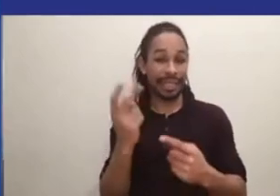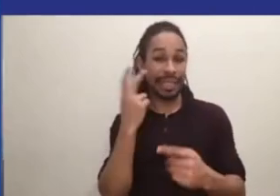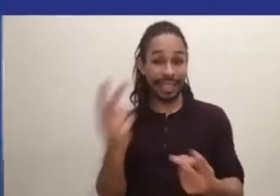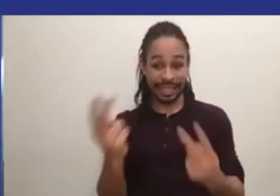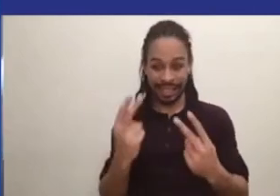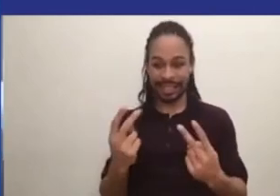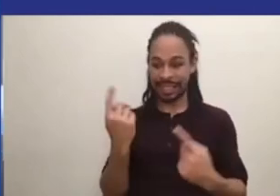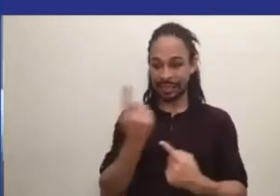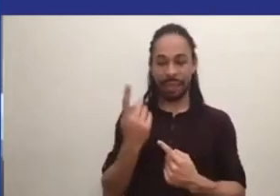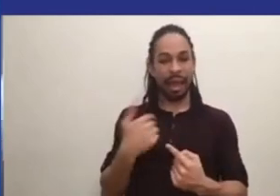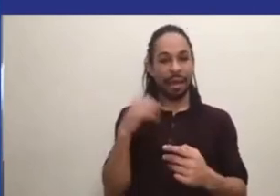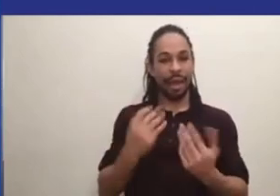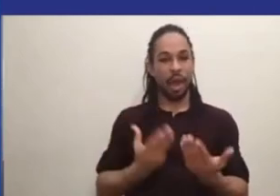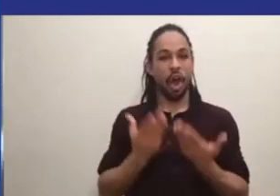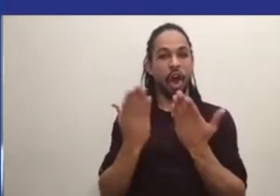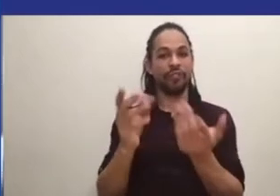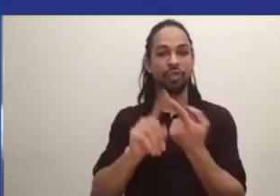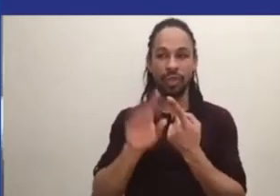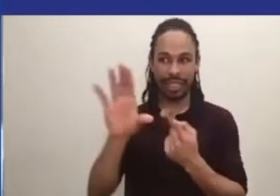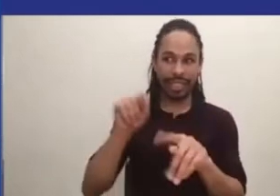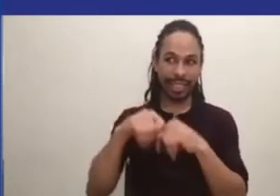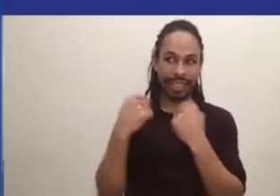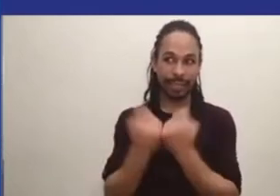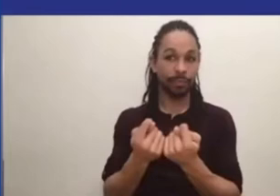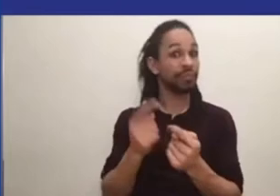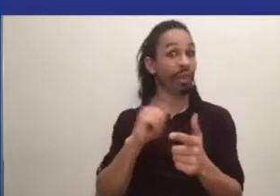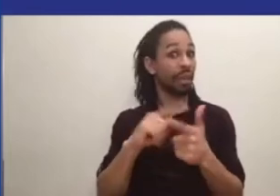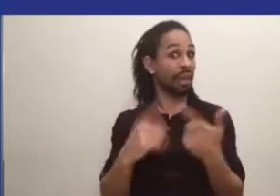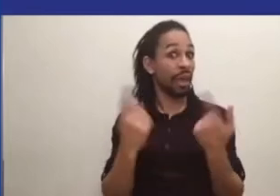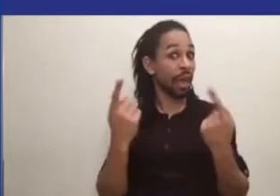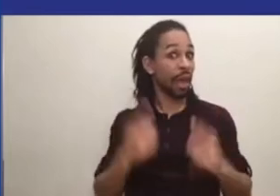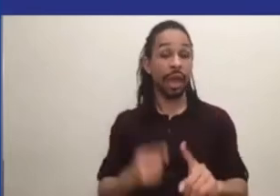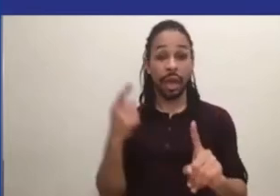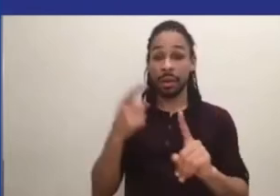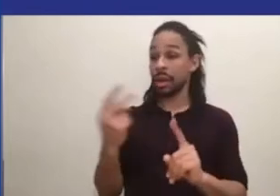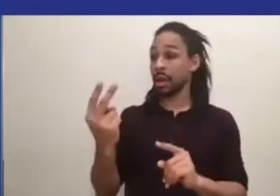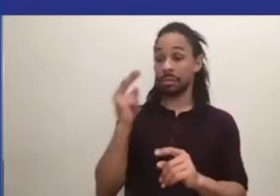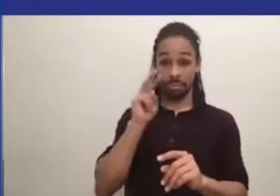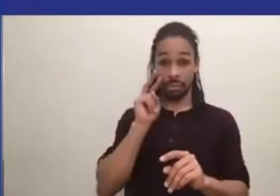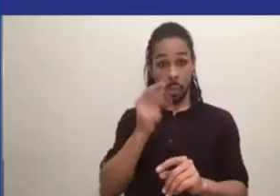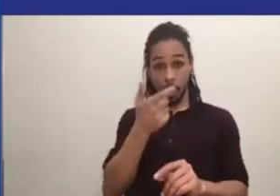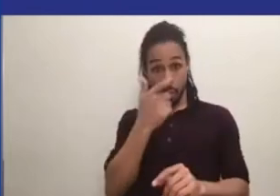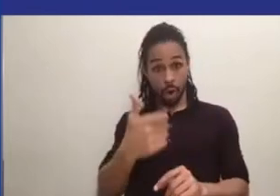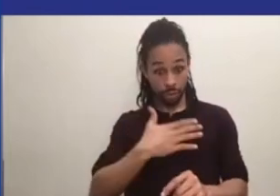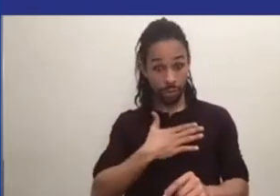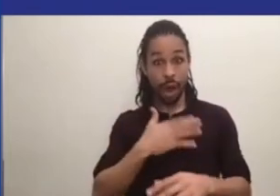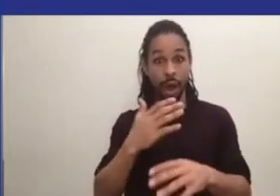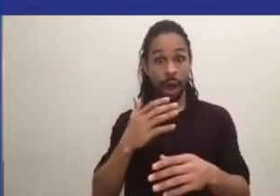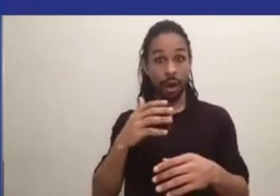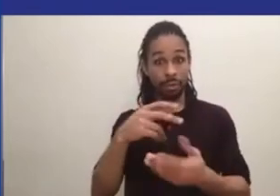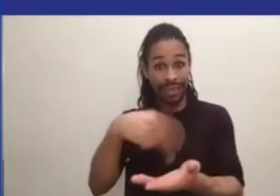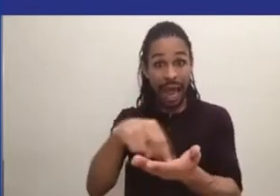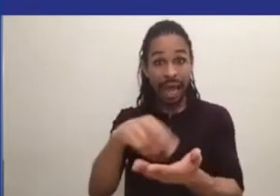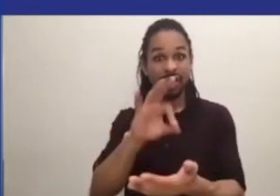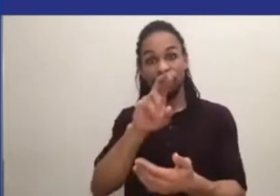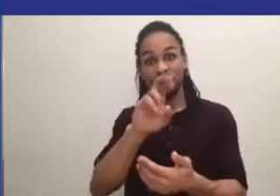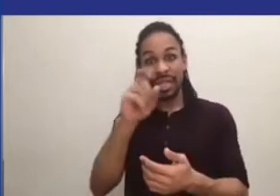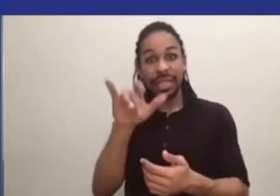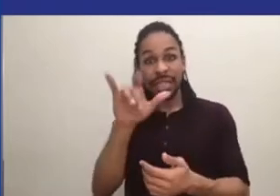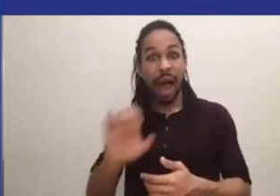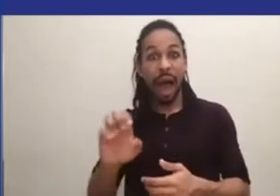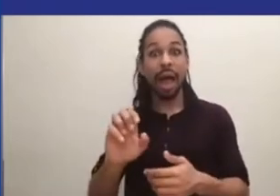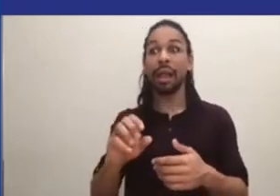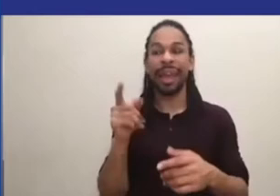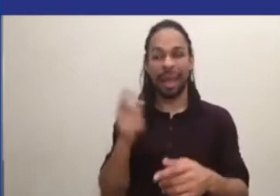team. And from there, he fell in love with my freestyle. He called it a country fried chicken, house,